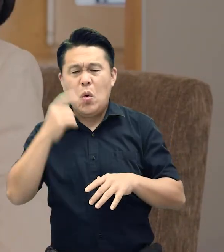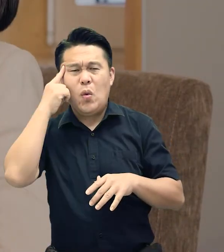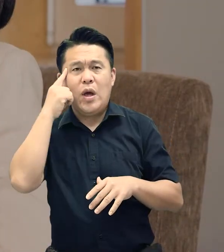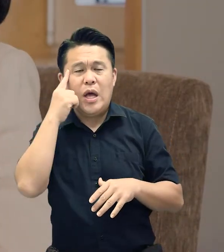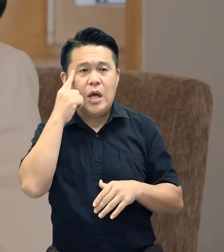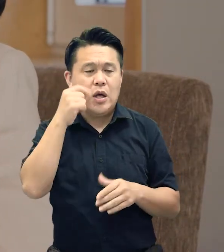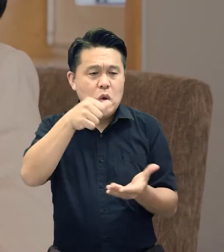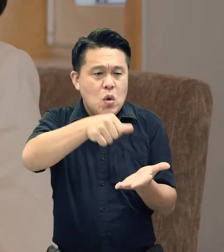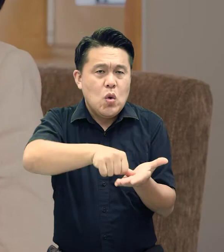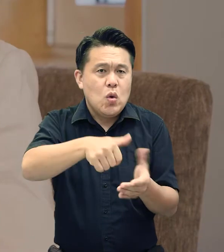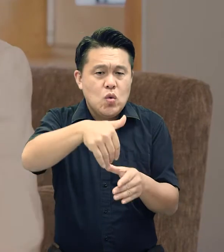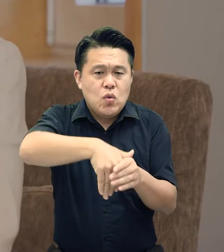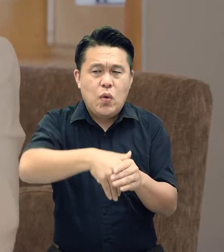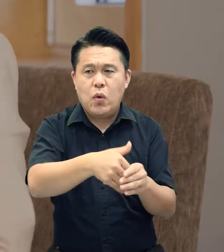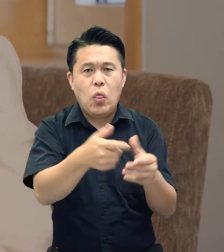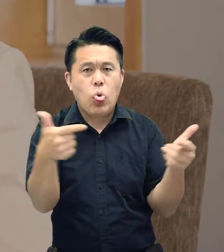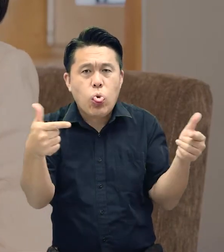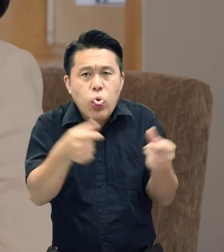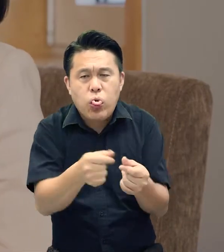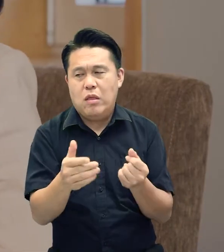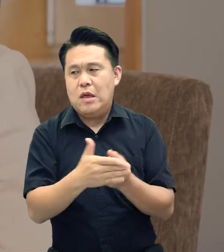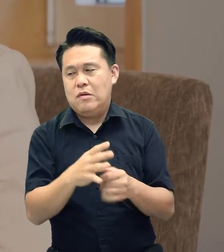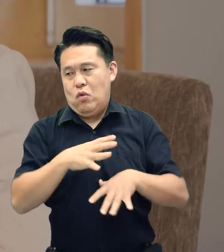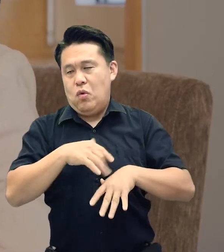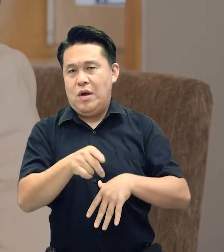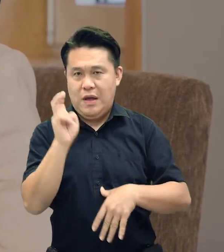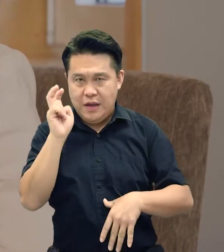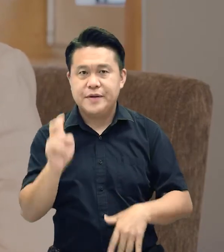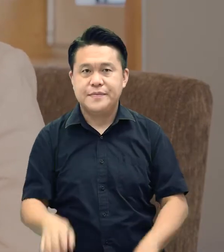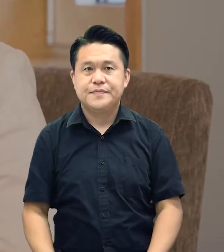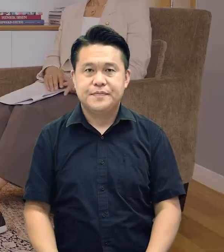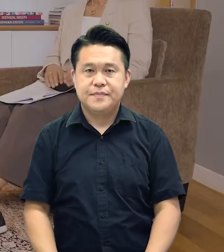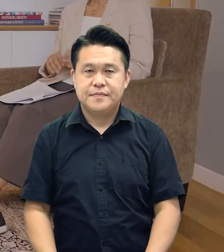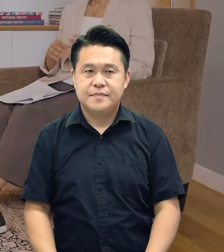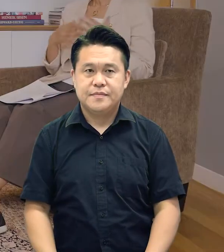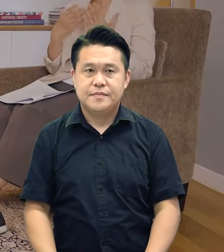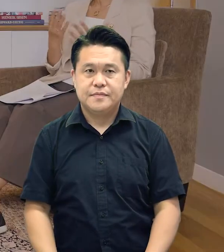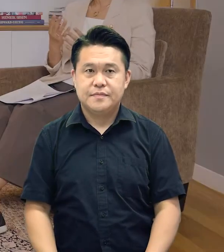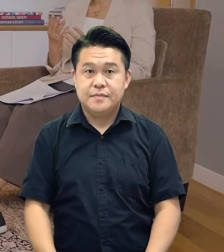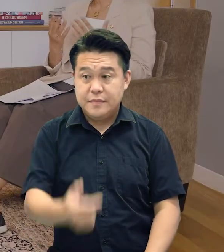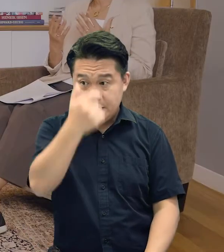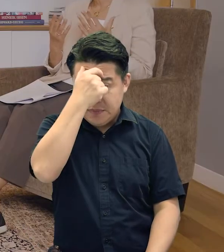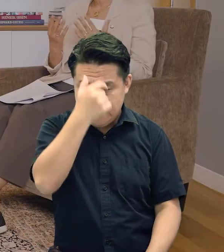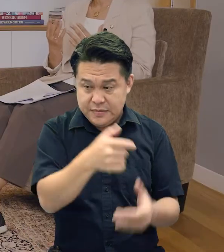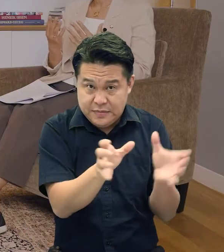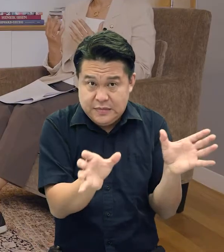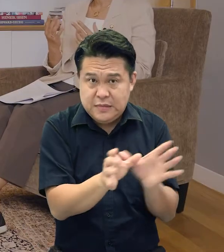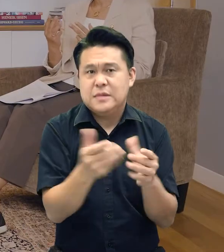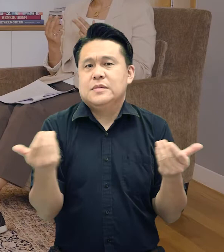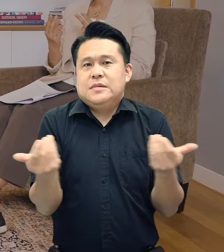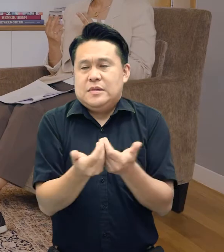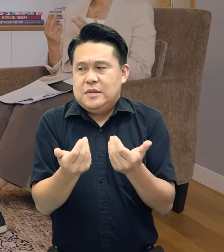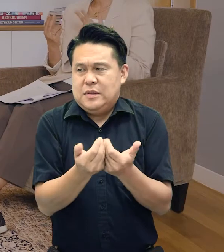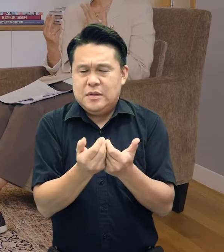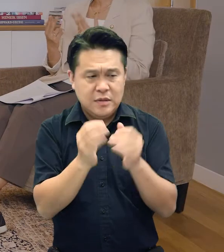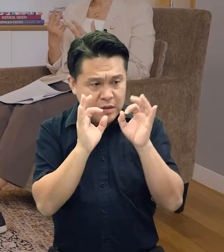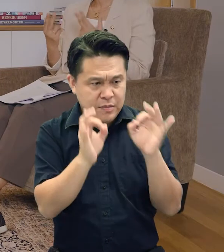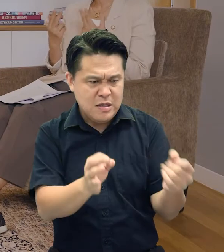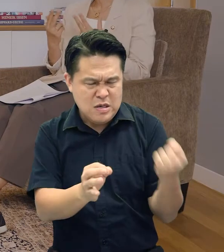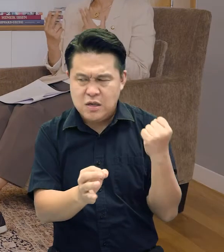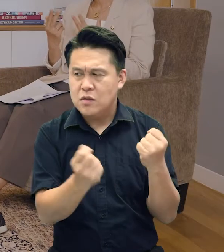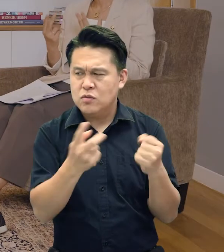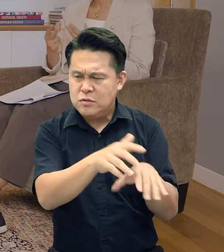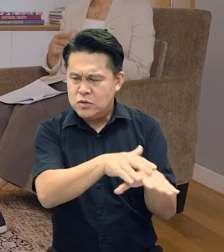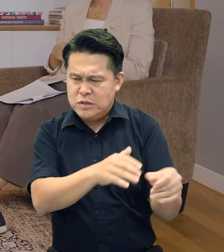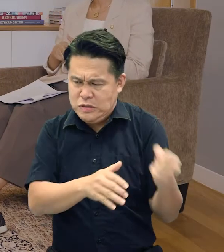accused of the homosexuals, and the opposition of those